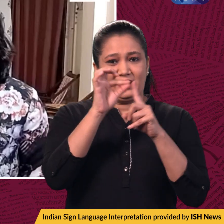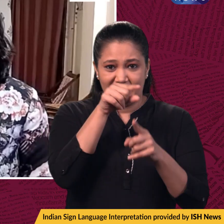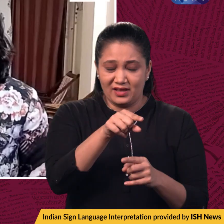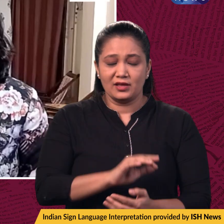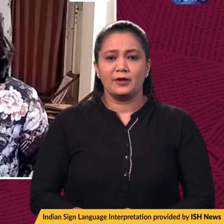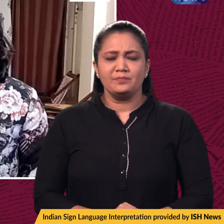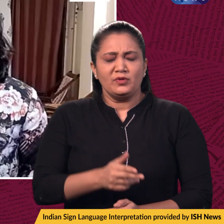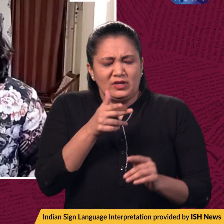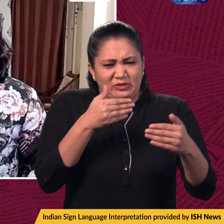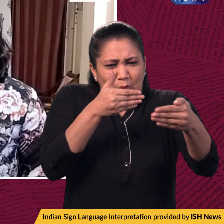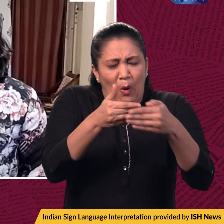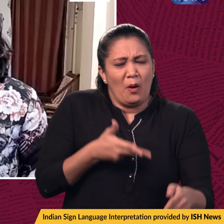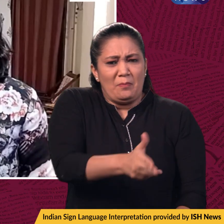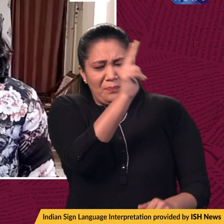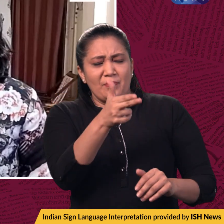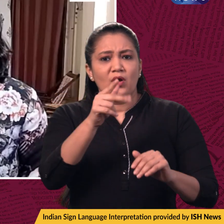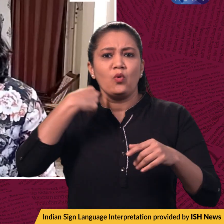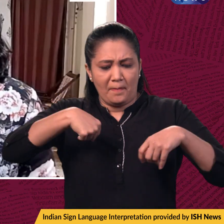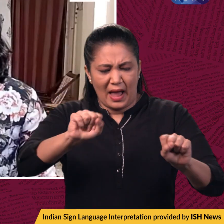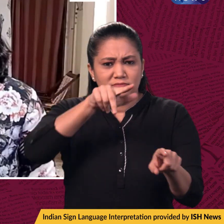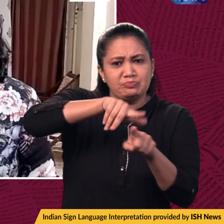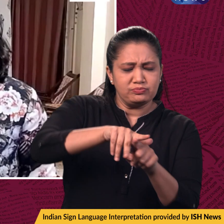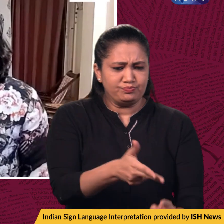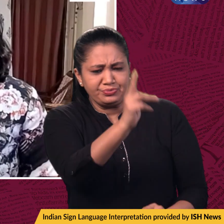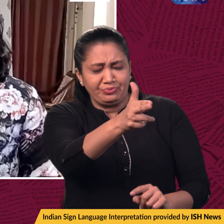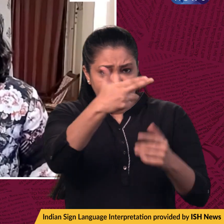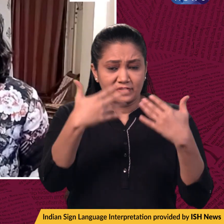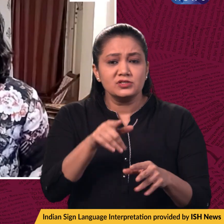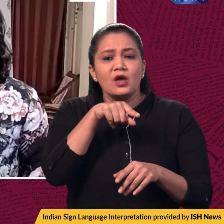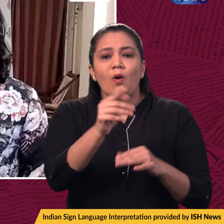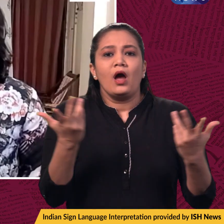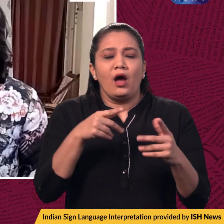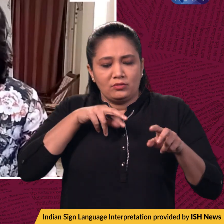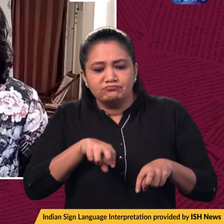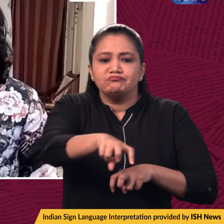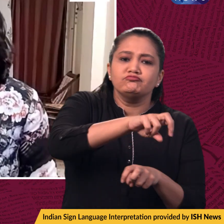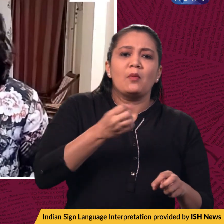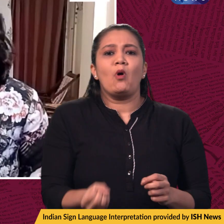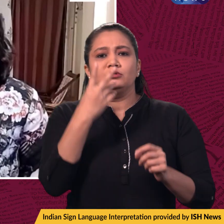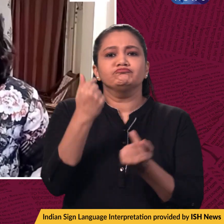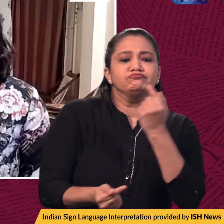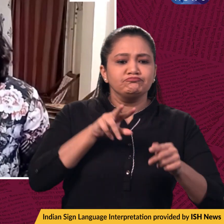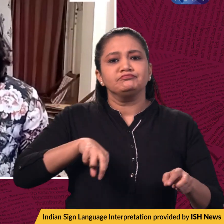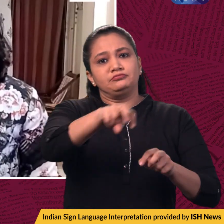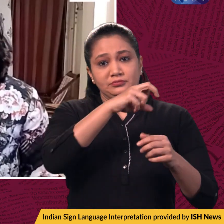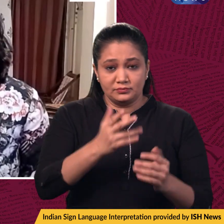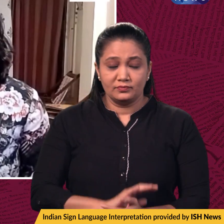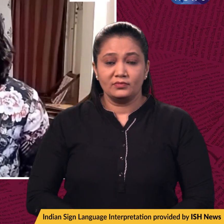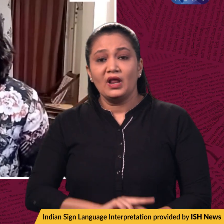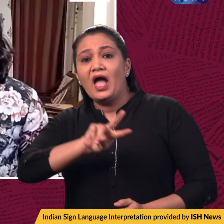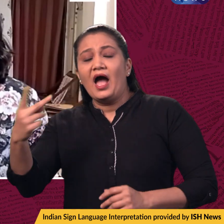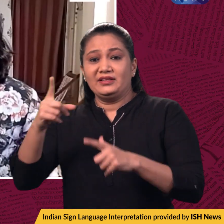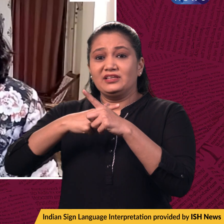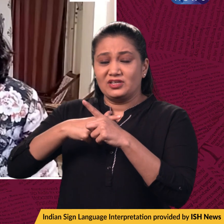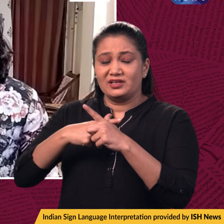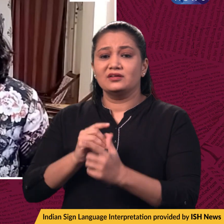shot at from a close range by unidentified motorcycle-borne youths while he was visiting a park. In the meantime, in the